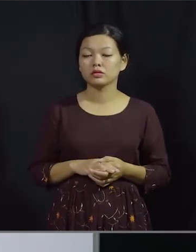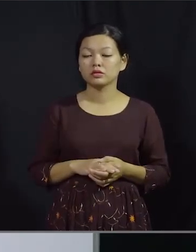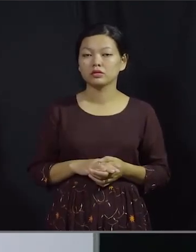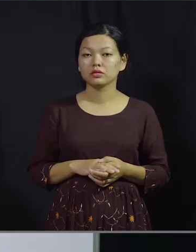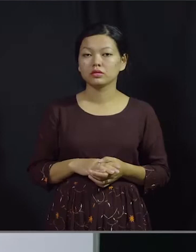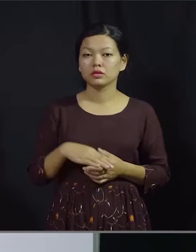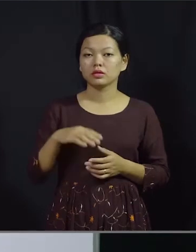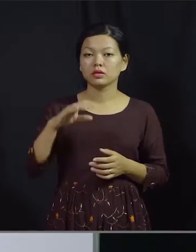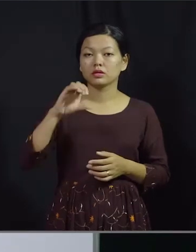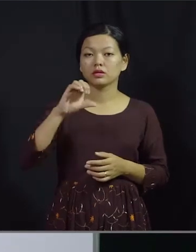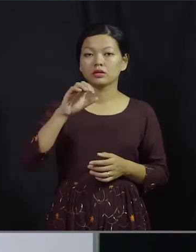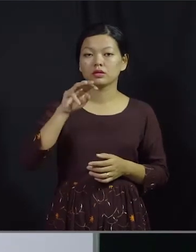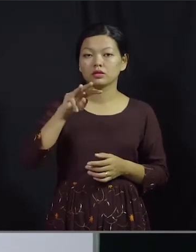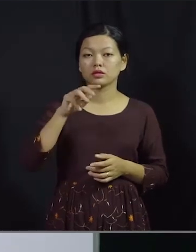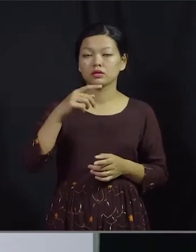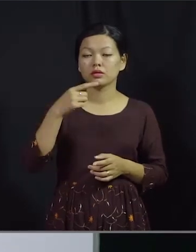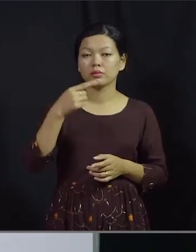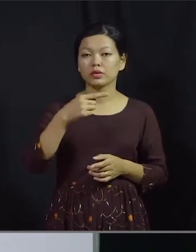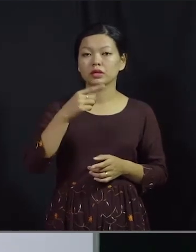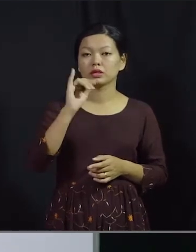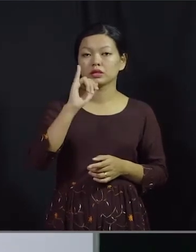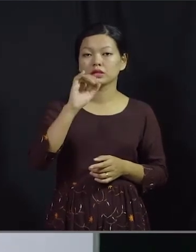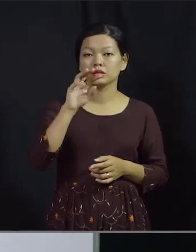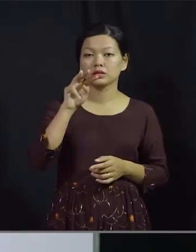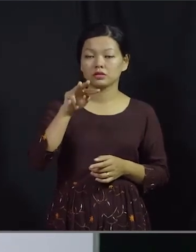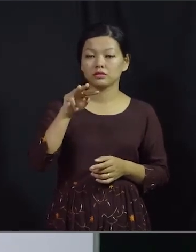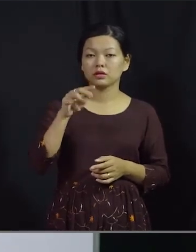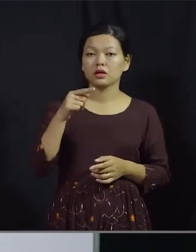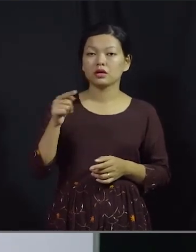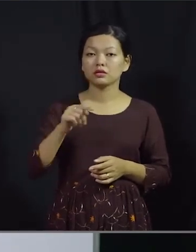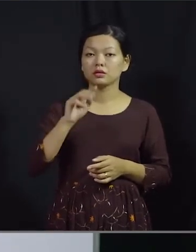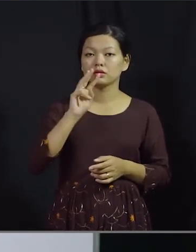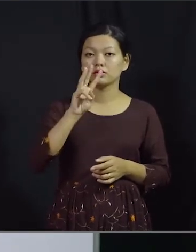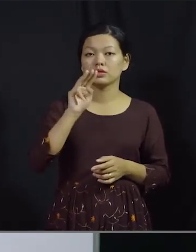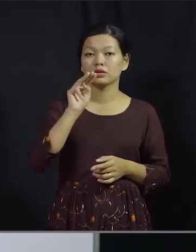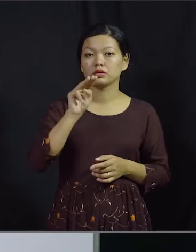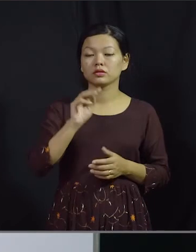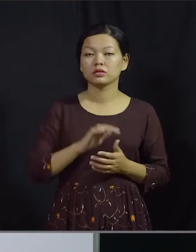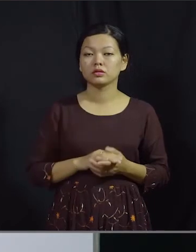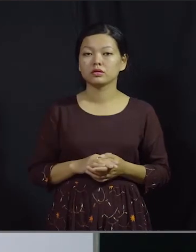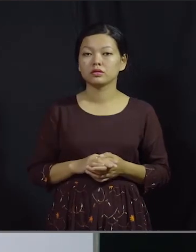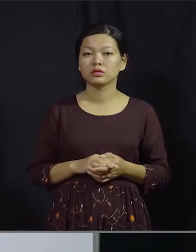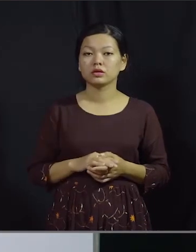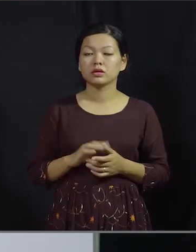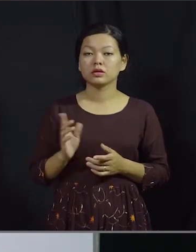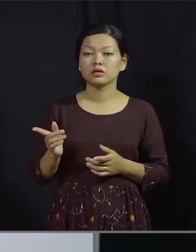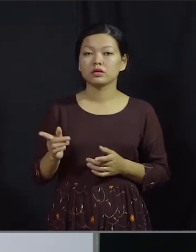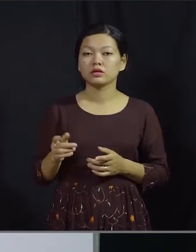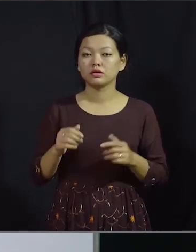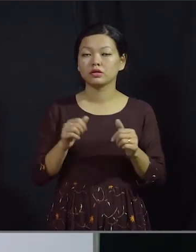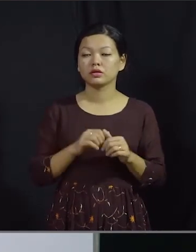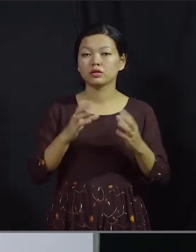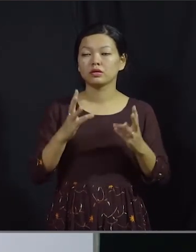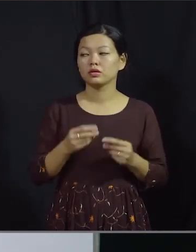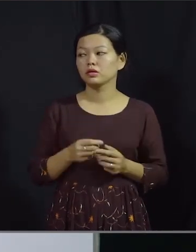means 9,000 minus 6,000, it is 3,000. creditors account debtor to revaluation account. That